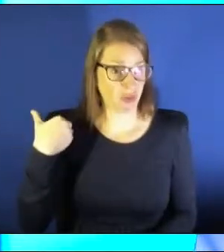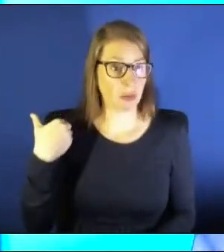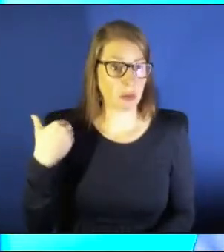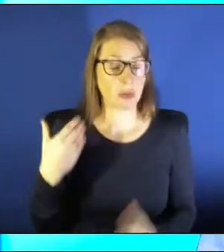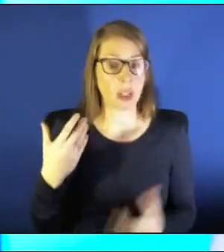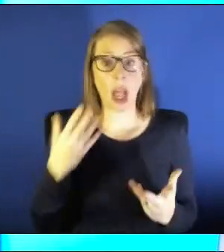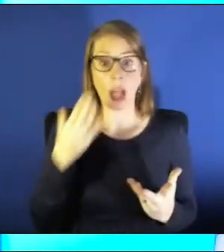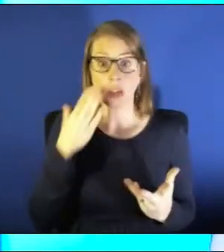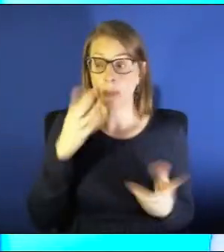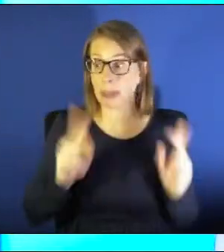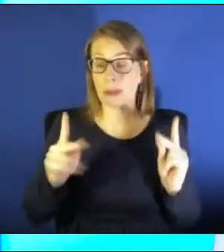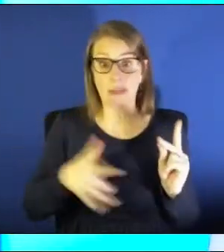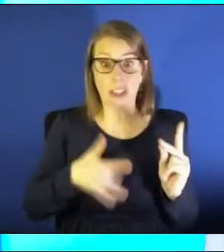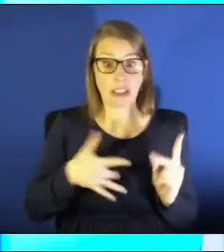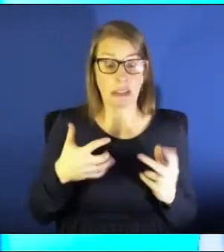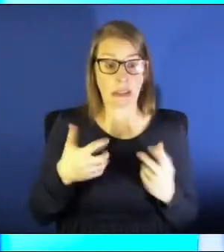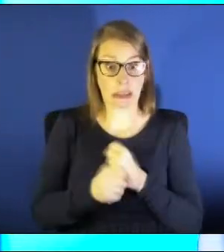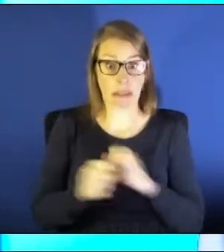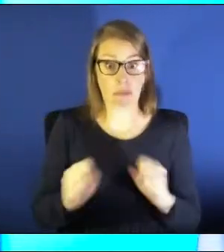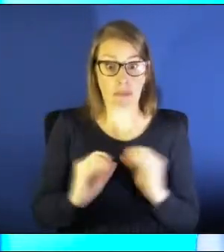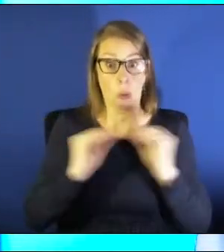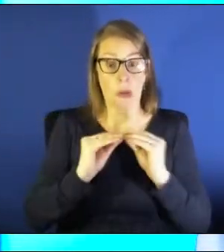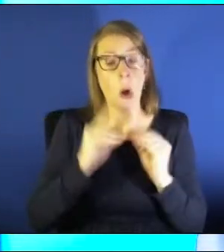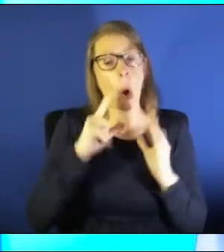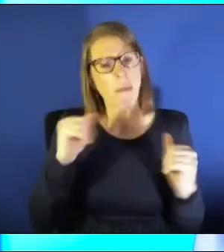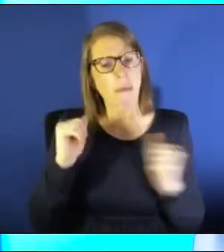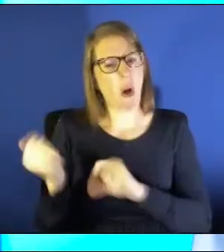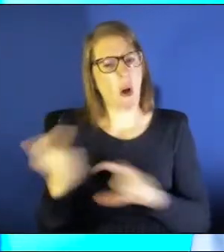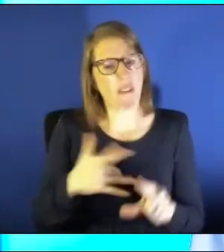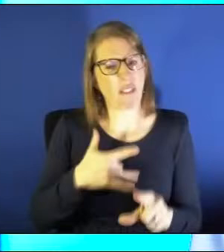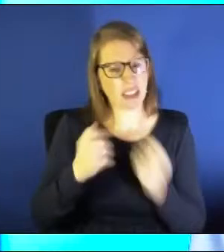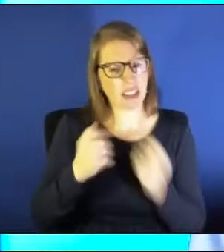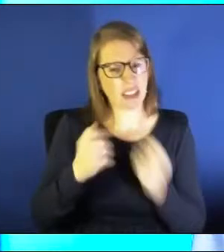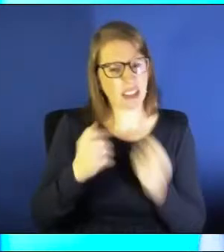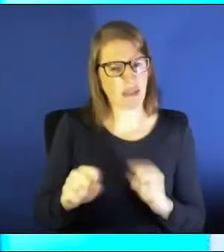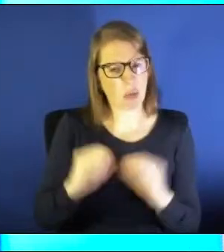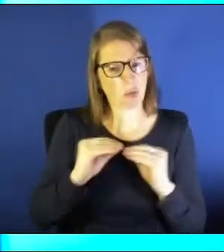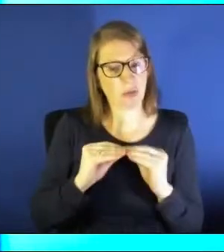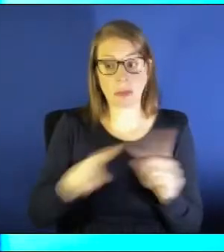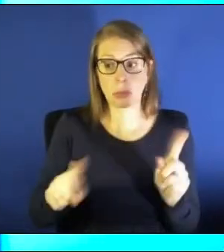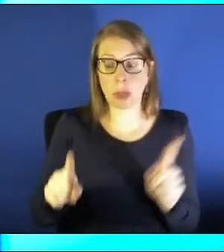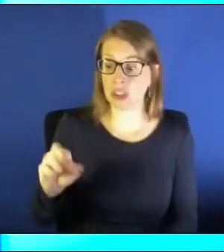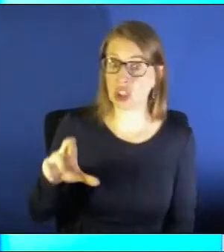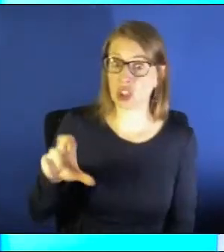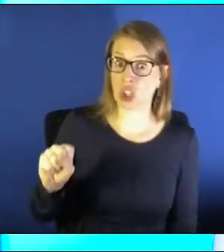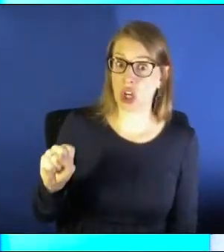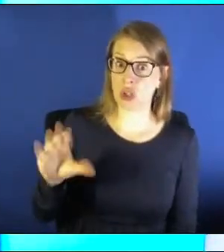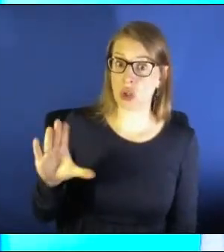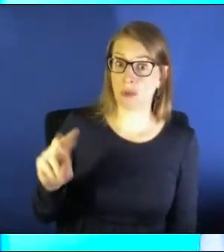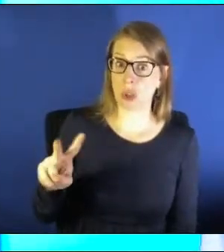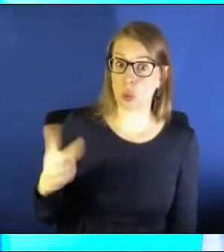feel safer. Hopefully everybody's feeling a little safer. But at the end of the day, there still is SARS-CoV-2 out there. If you get